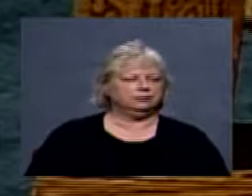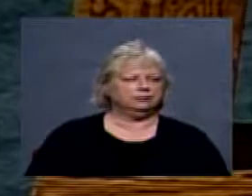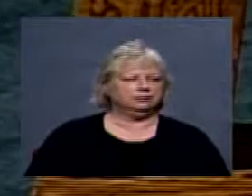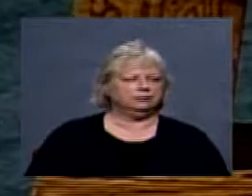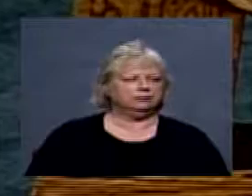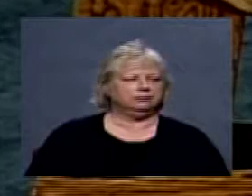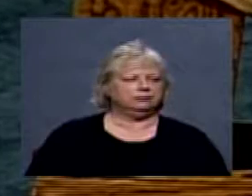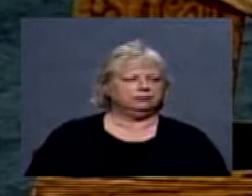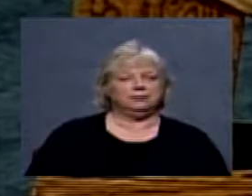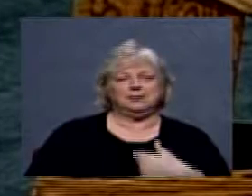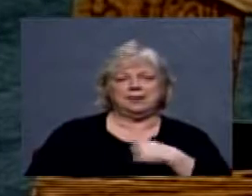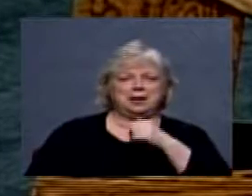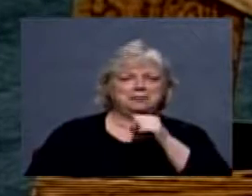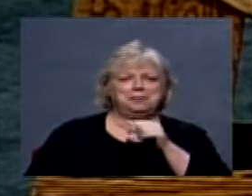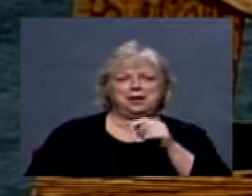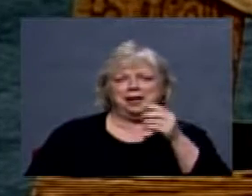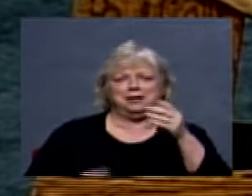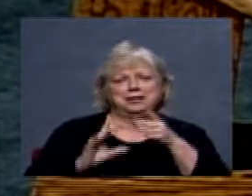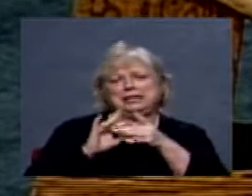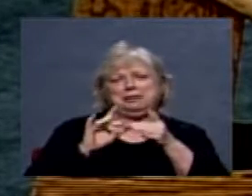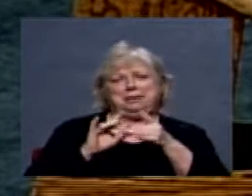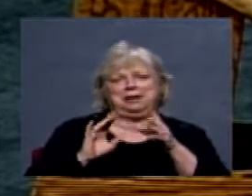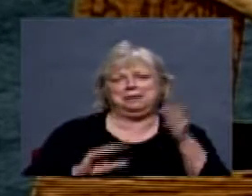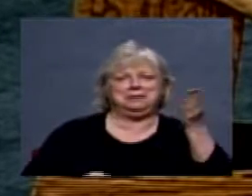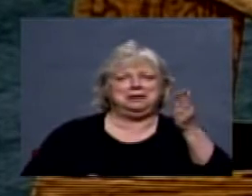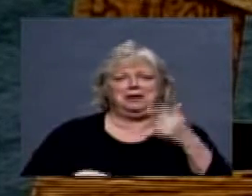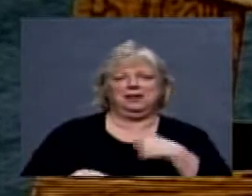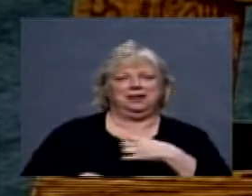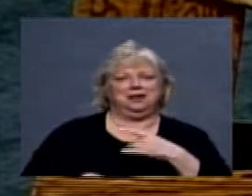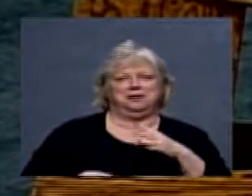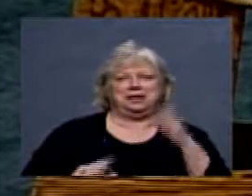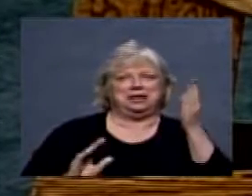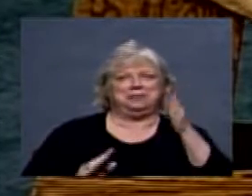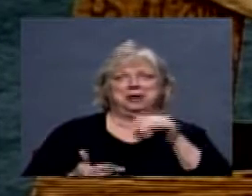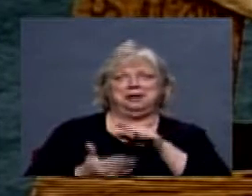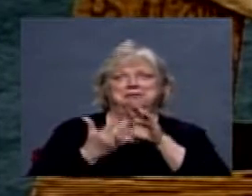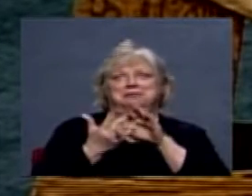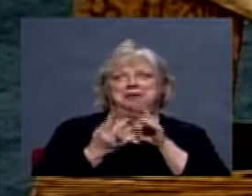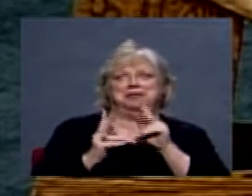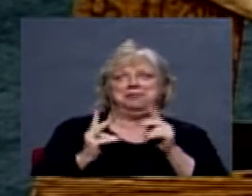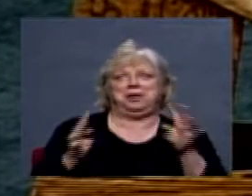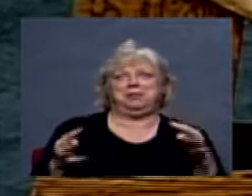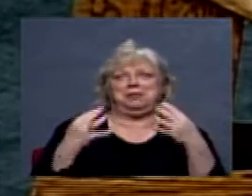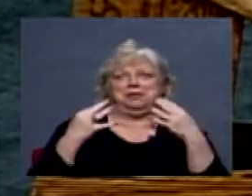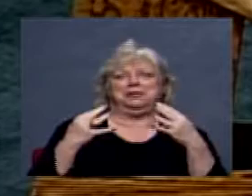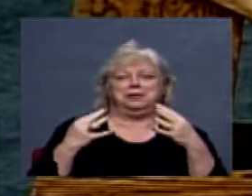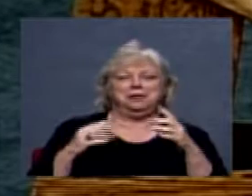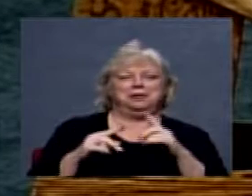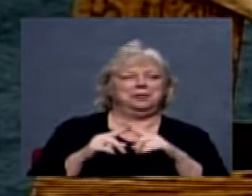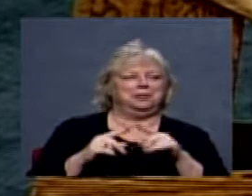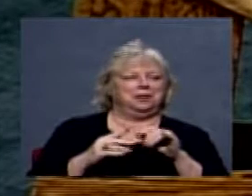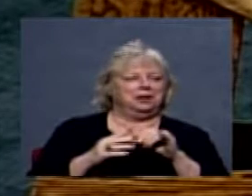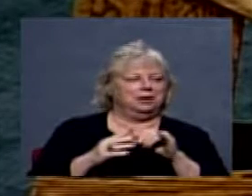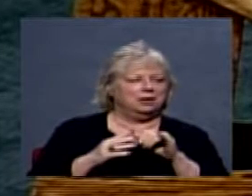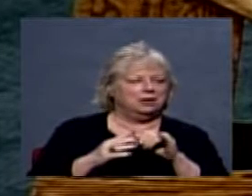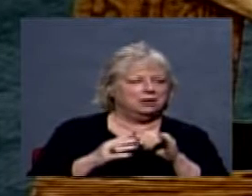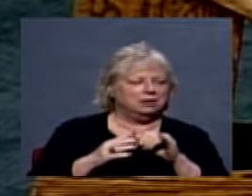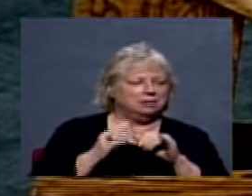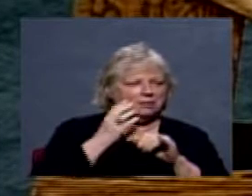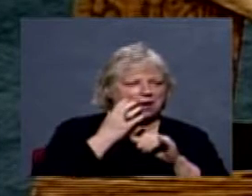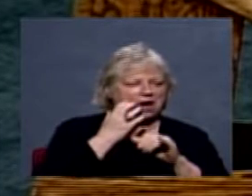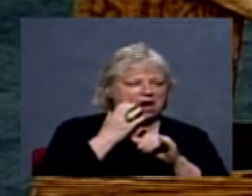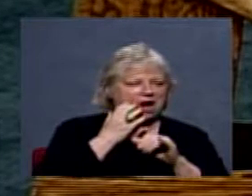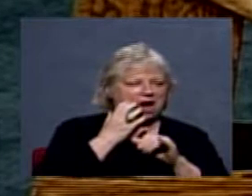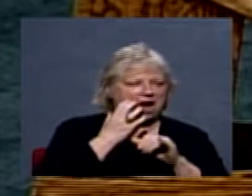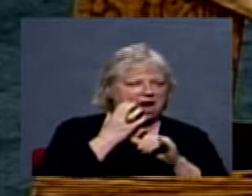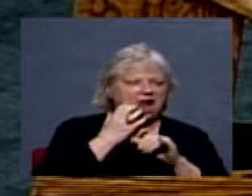Well, I'm not a speaker, and I don't like speaking before people, but that land go back to, I